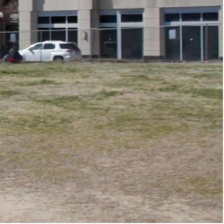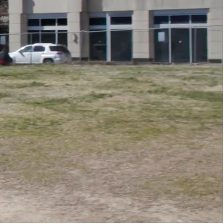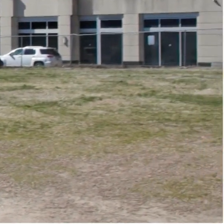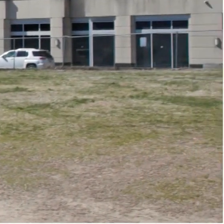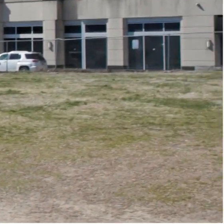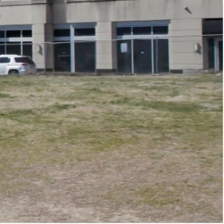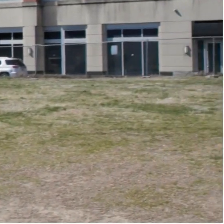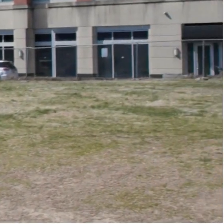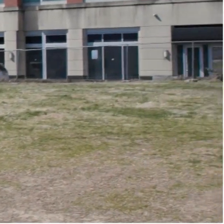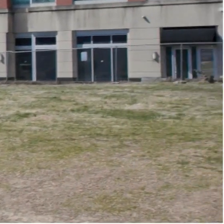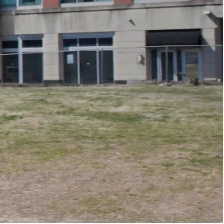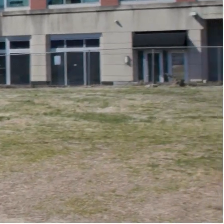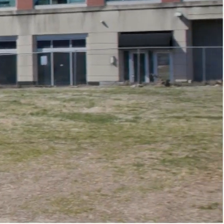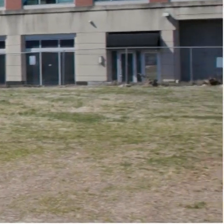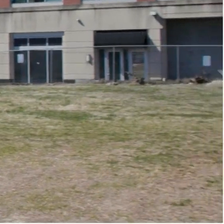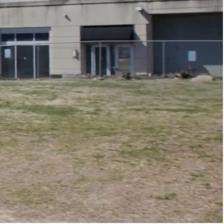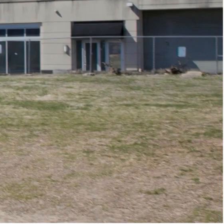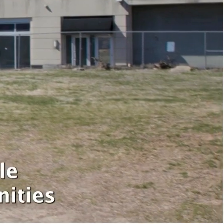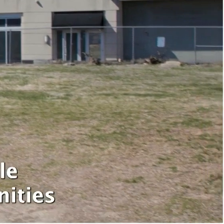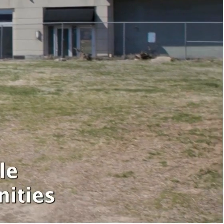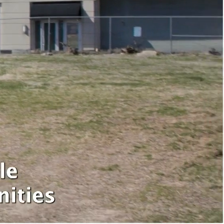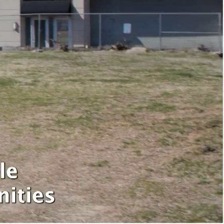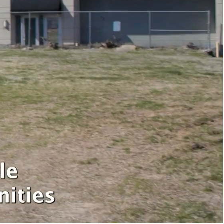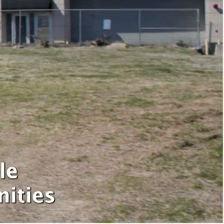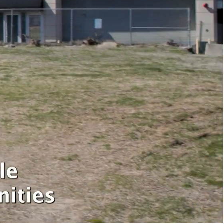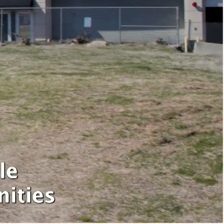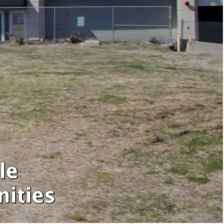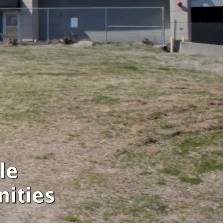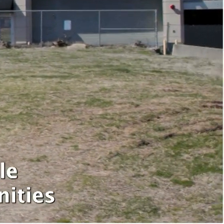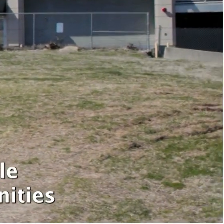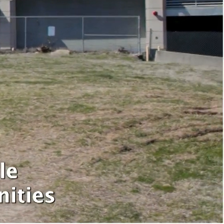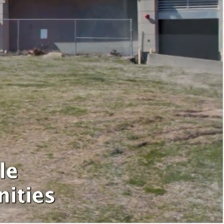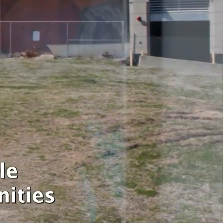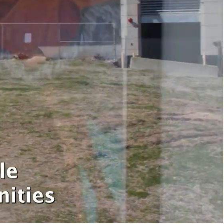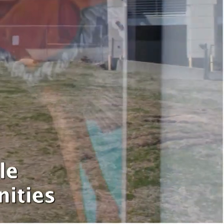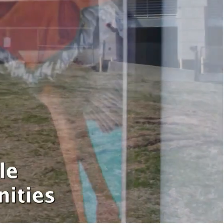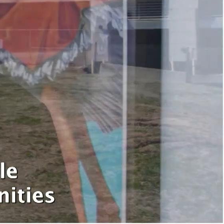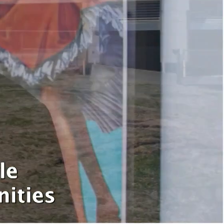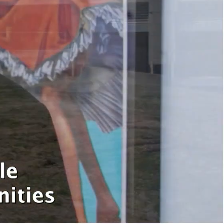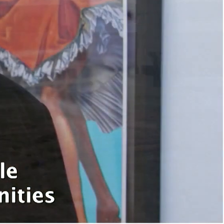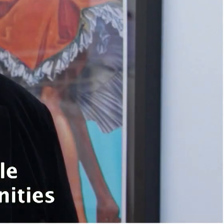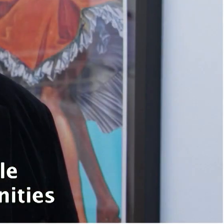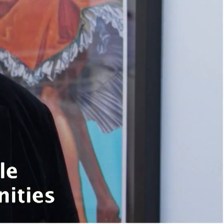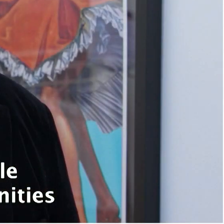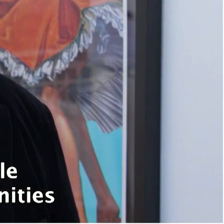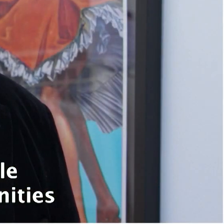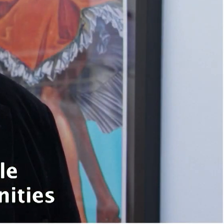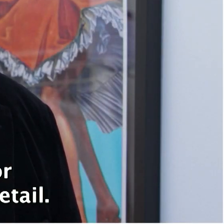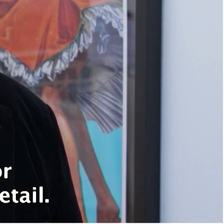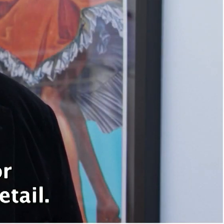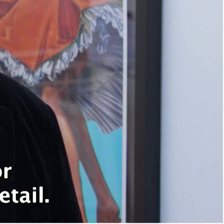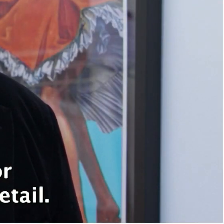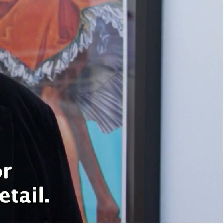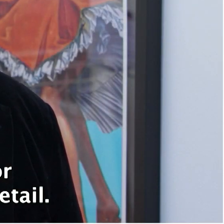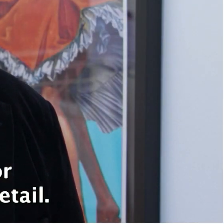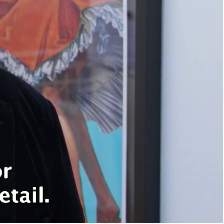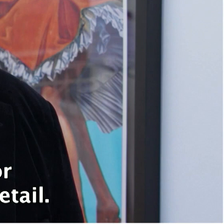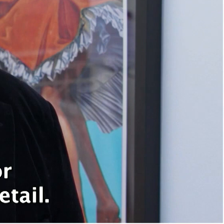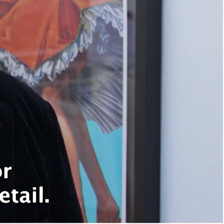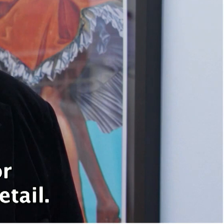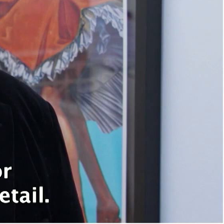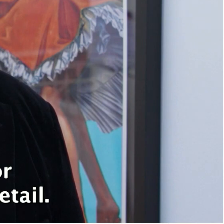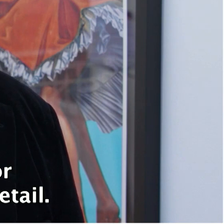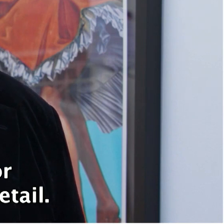parcels into a mixed-use community. The project will deliver affordable rental and homeownership opportunities for families